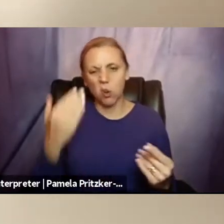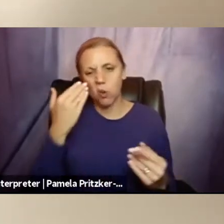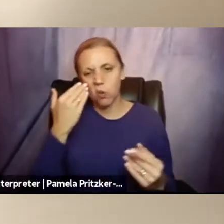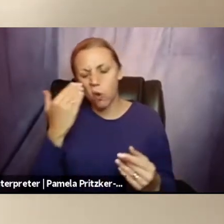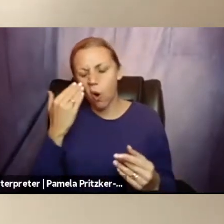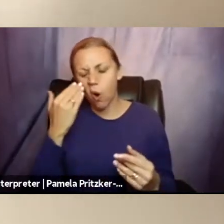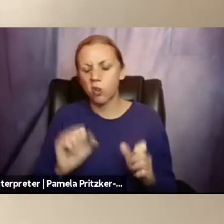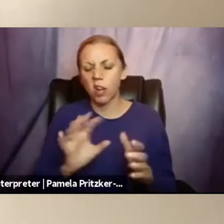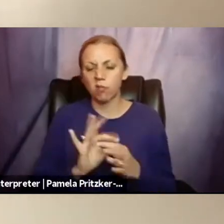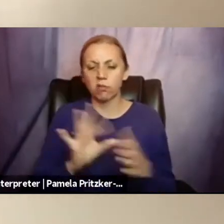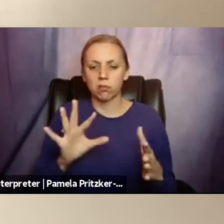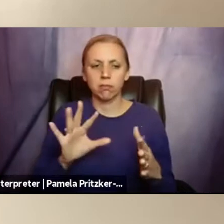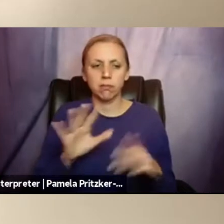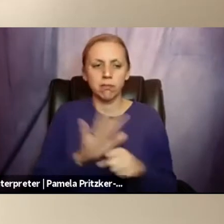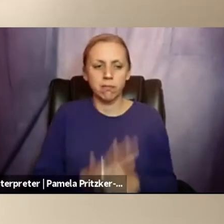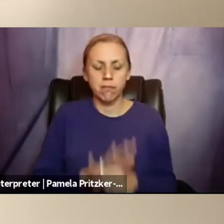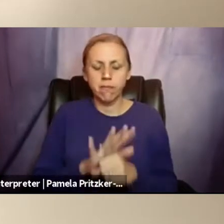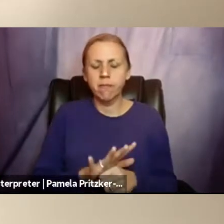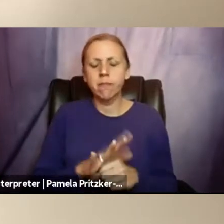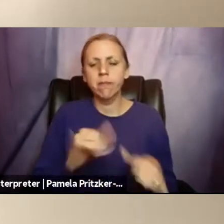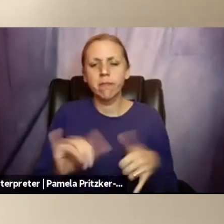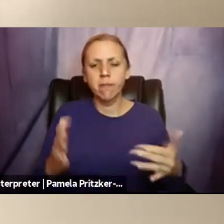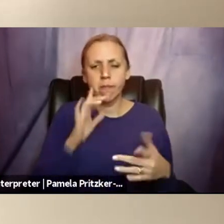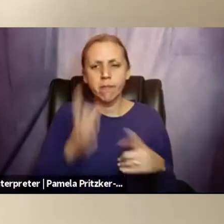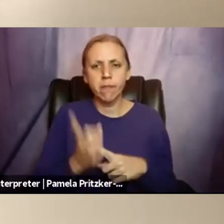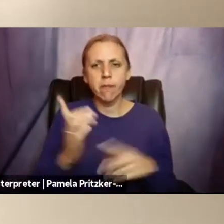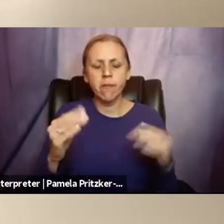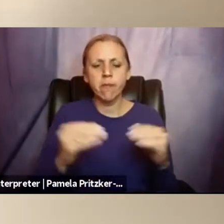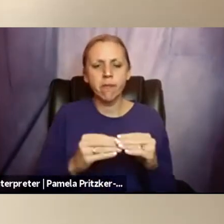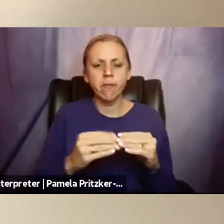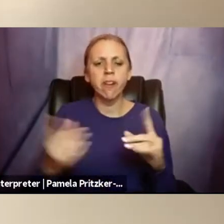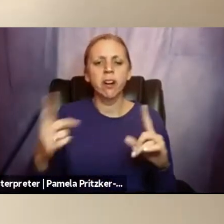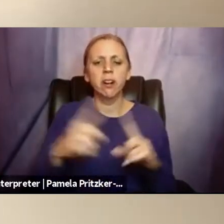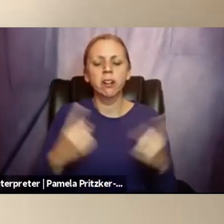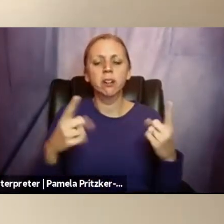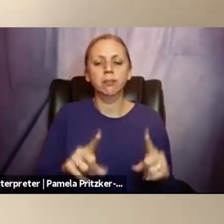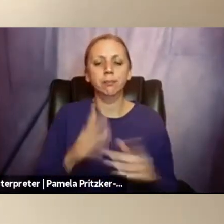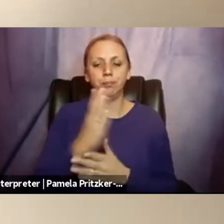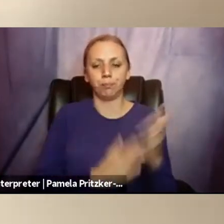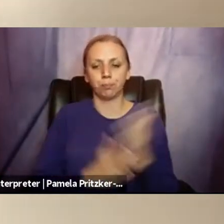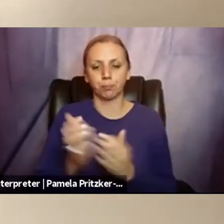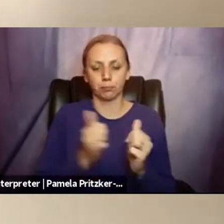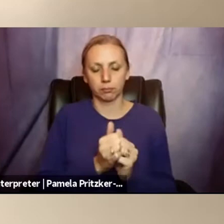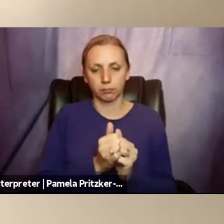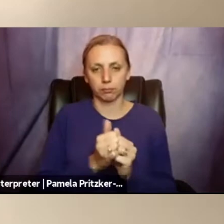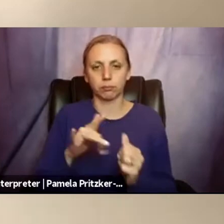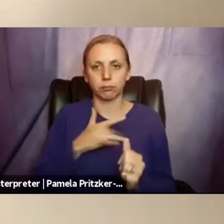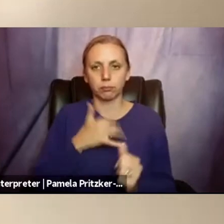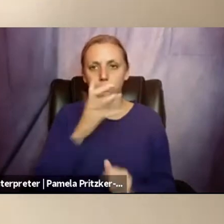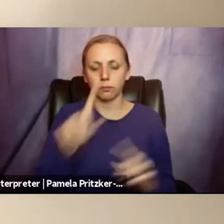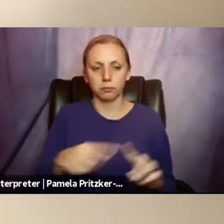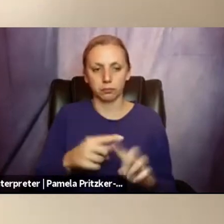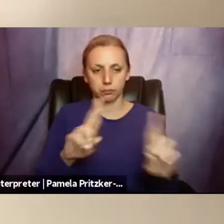release tension. And stay here for a moment longer until we bring our hands together to create warmth, whenever you feel